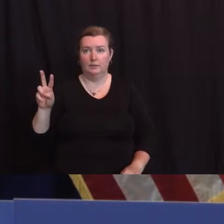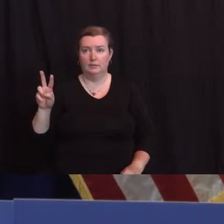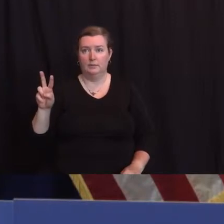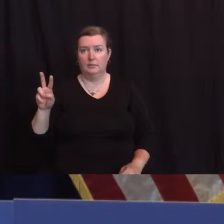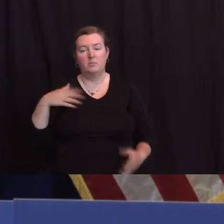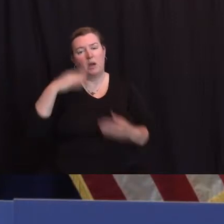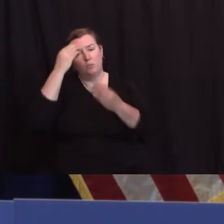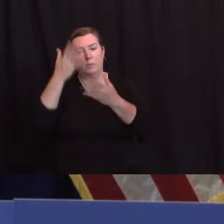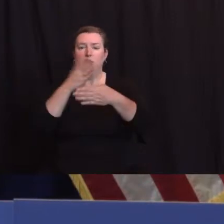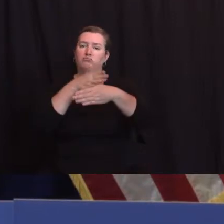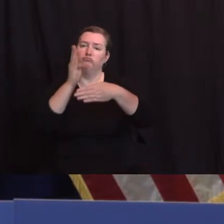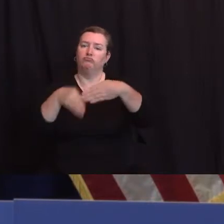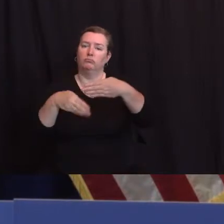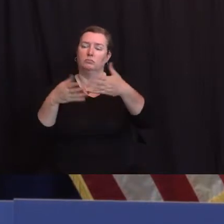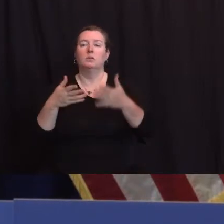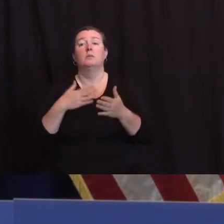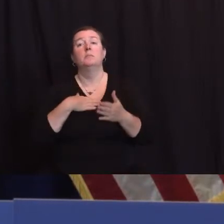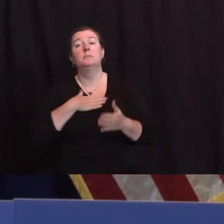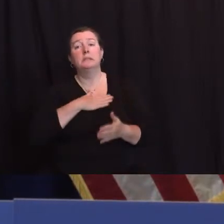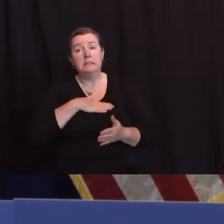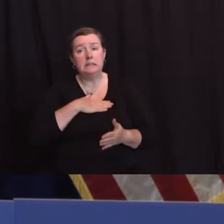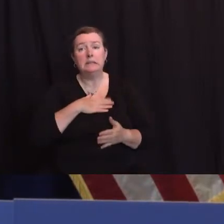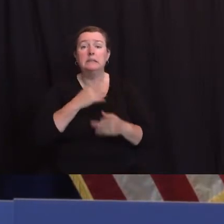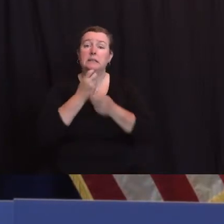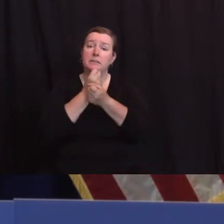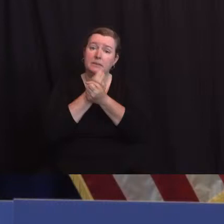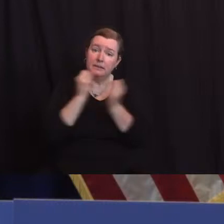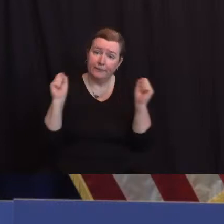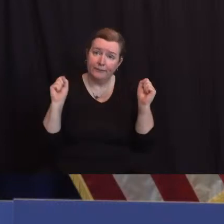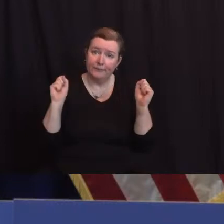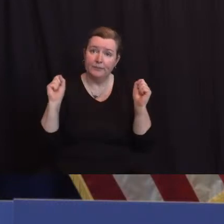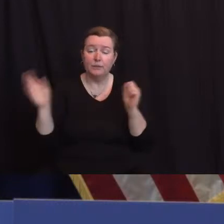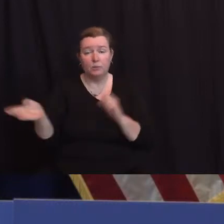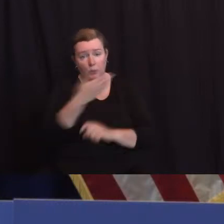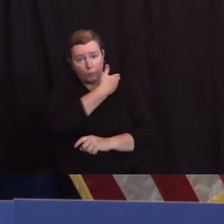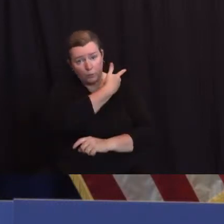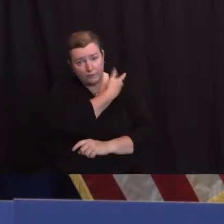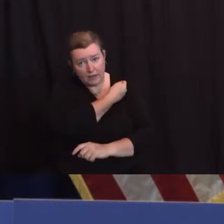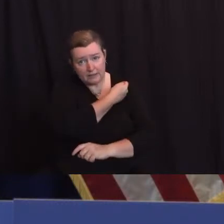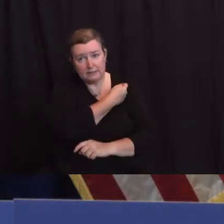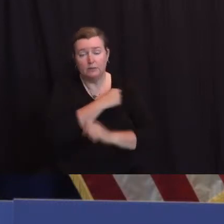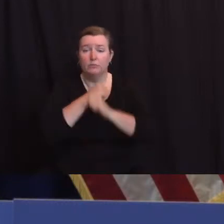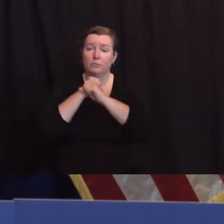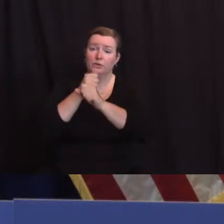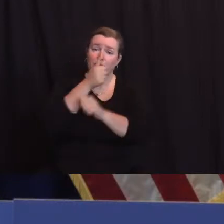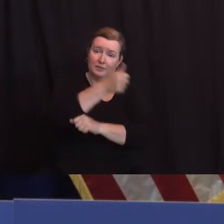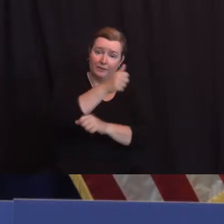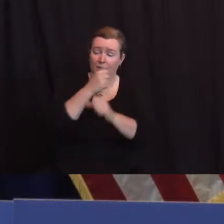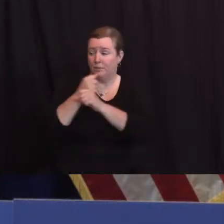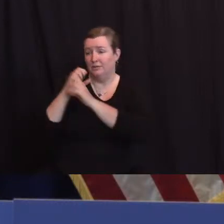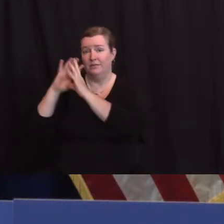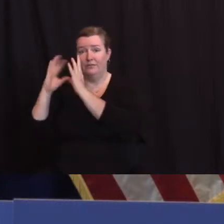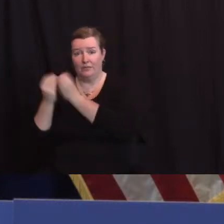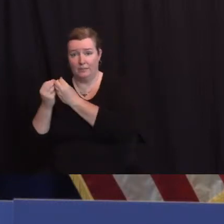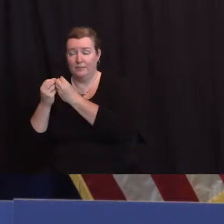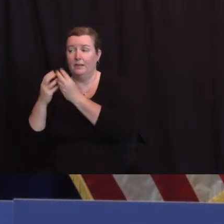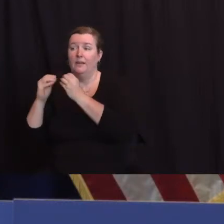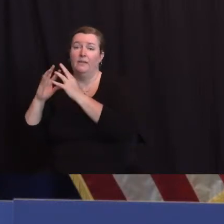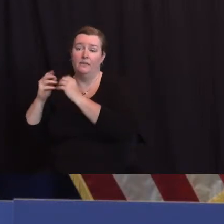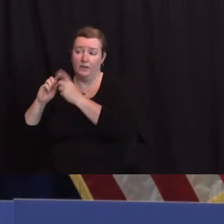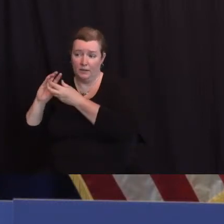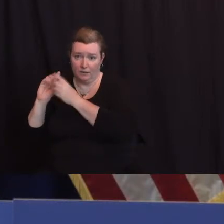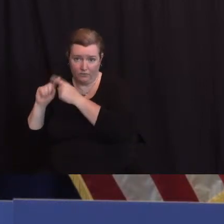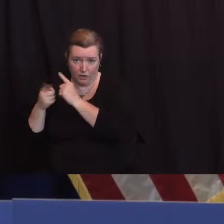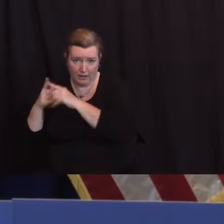daily report. Please continue to stay safe. Let's get vaccinated to protect ourselves, our family and friends, and enjoy a safe,